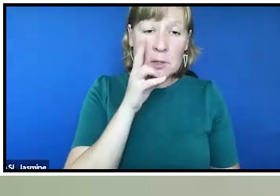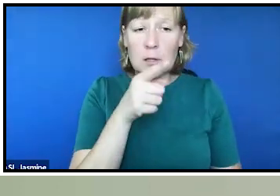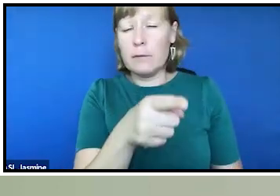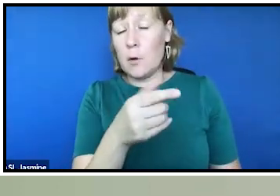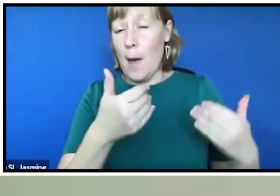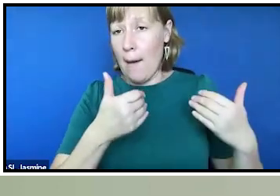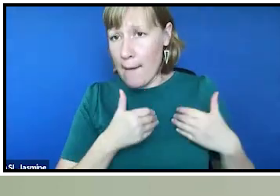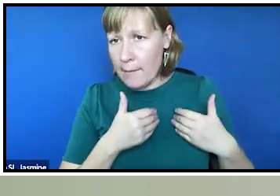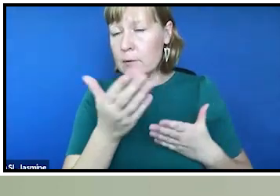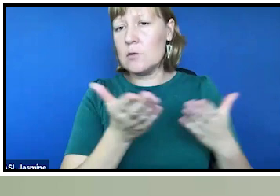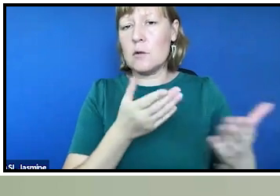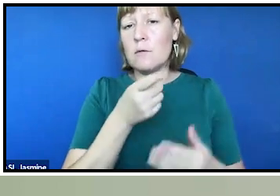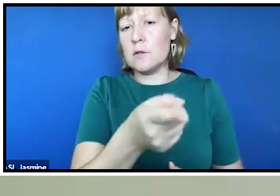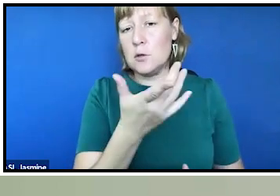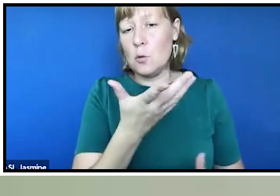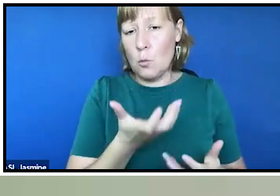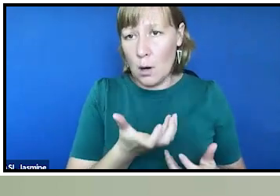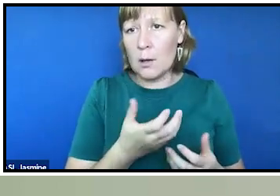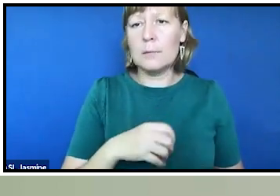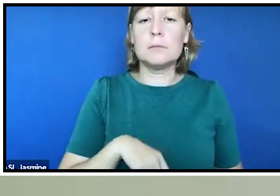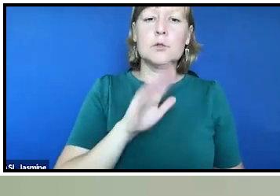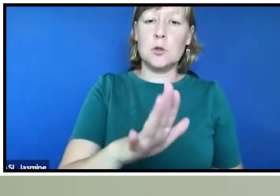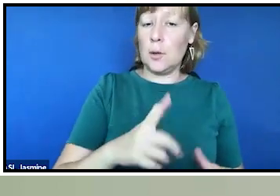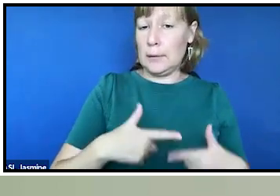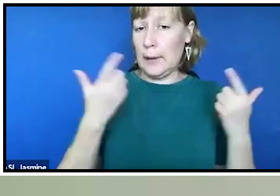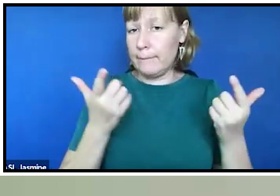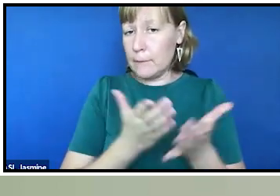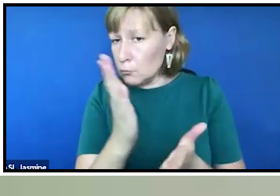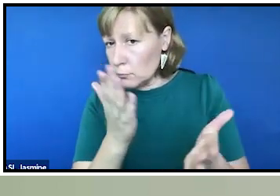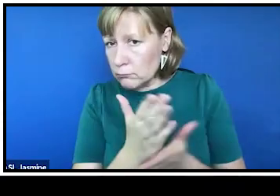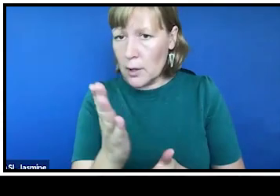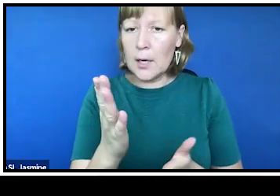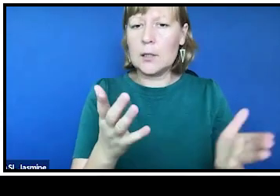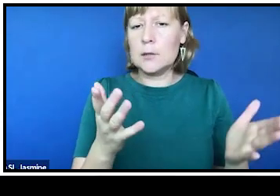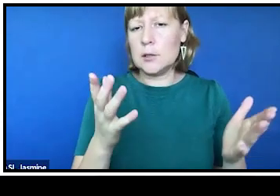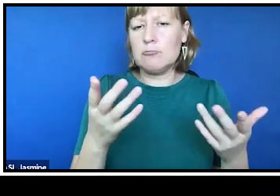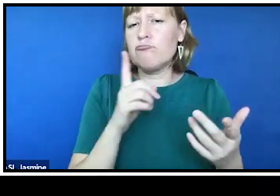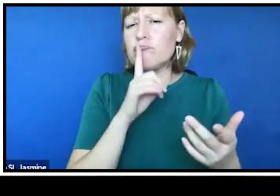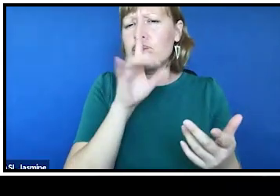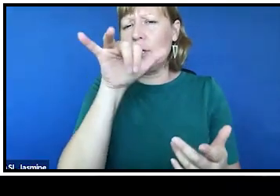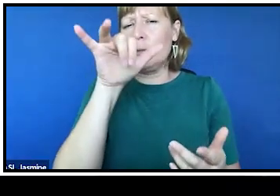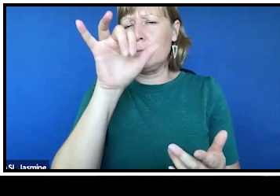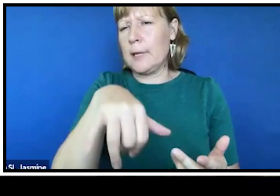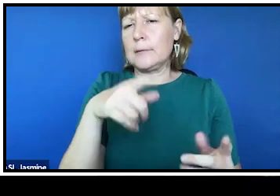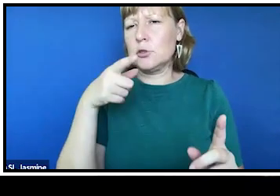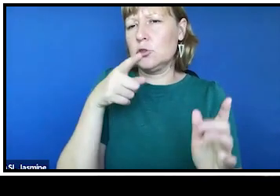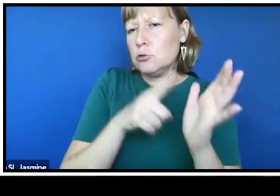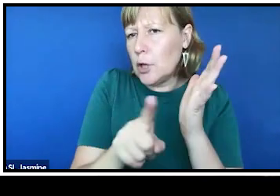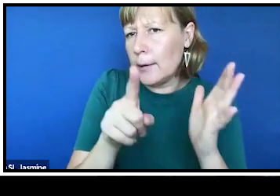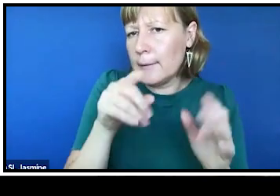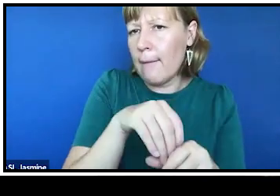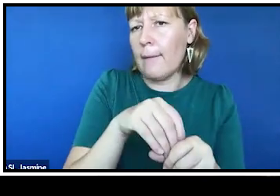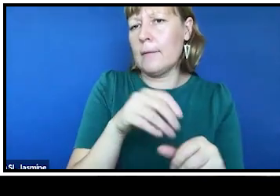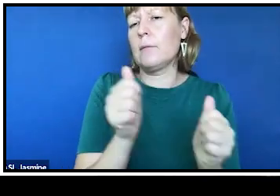things are going okay in their lives. And again, just really a check-in. So I just wanted to let people know about that. Again,